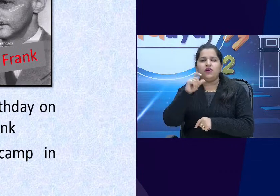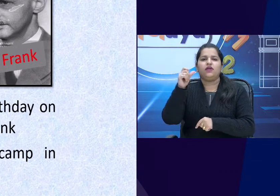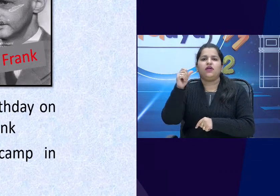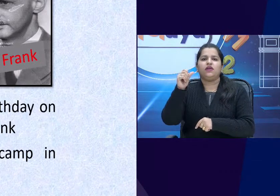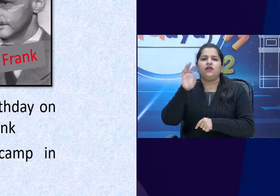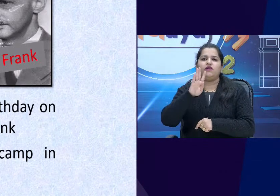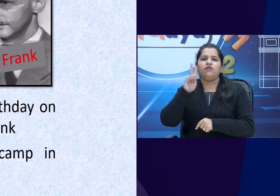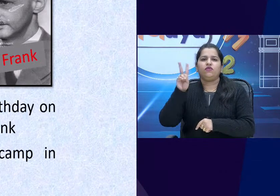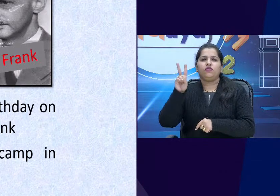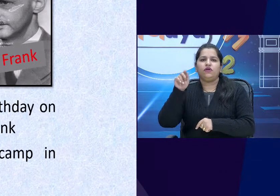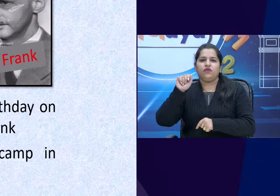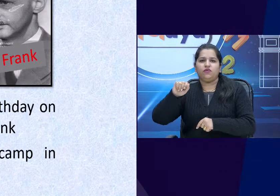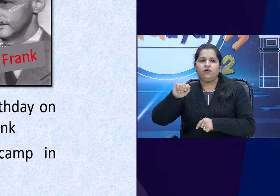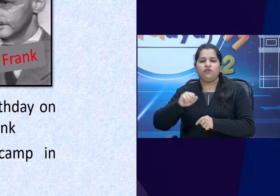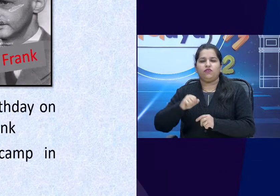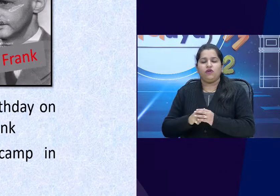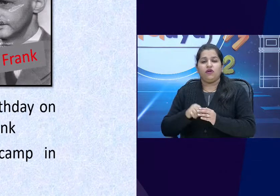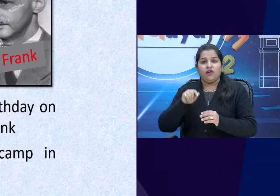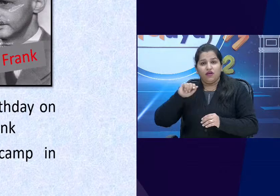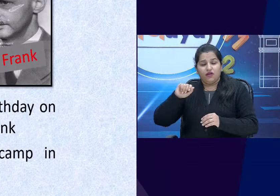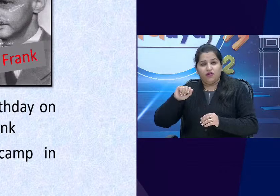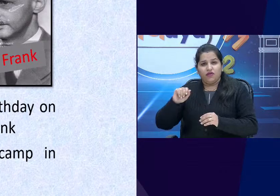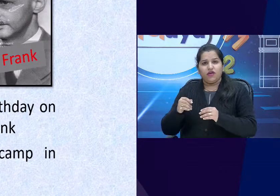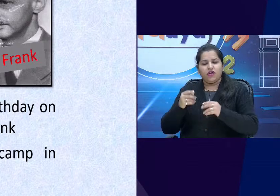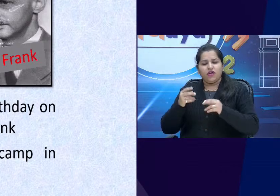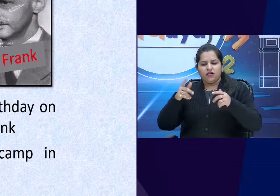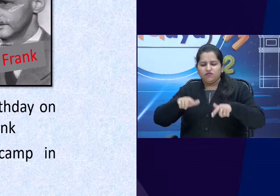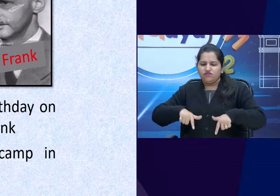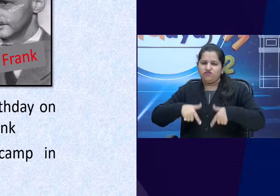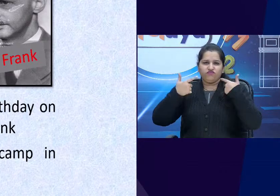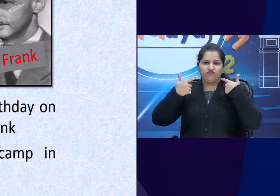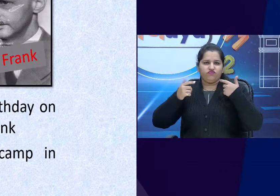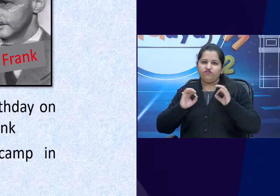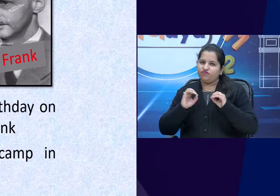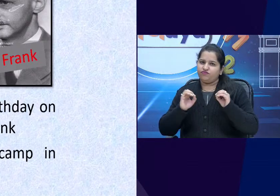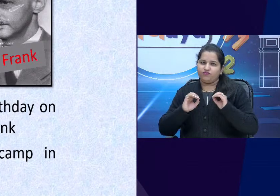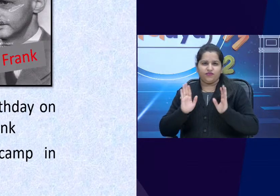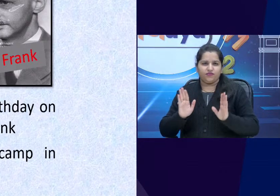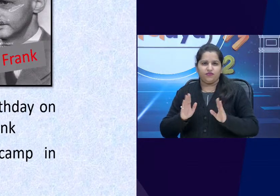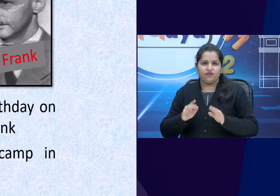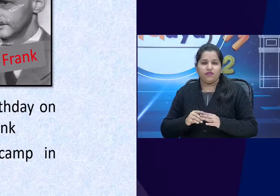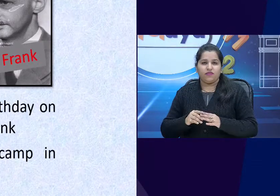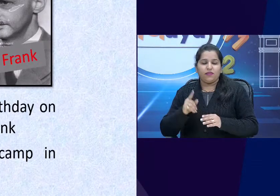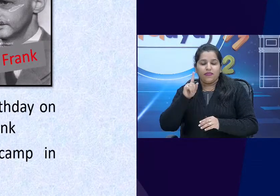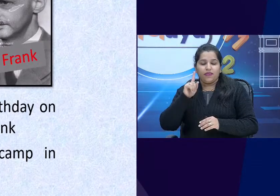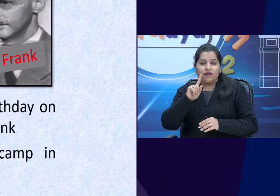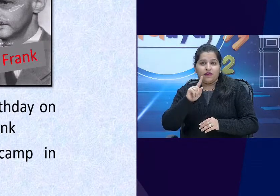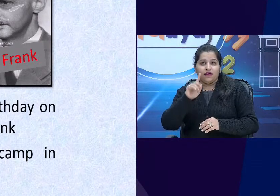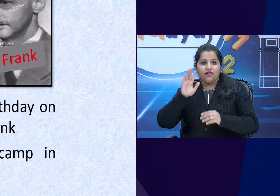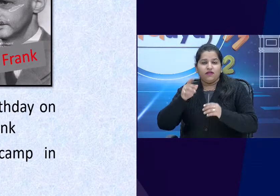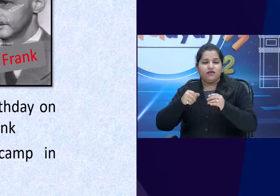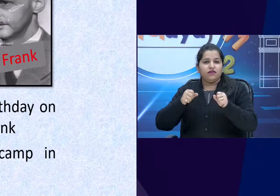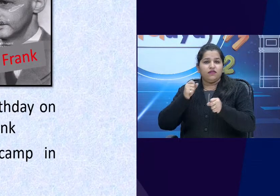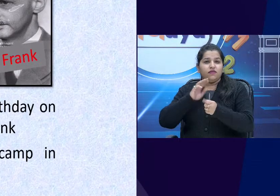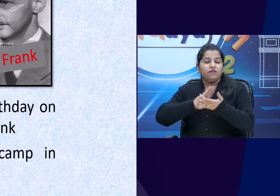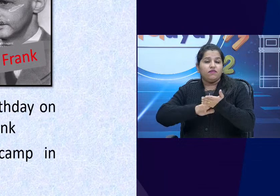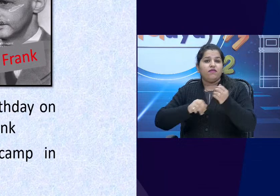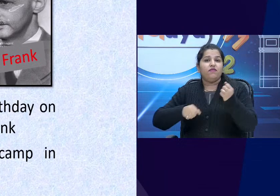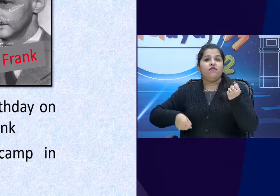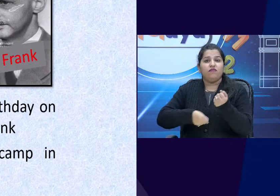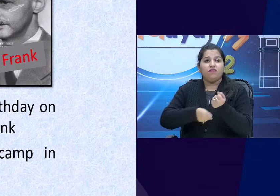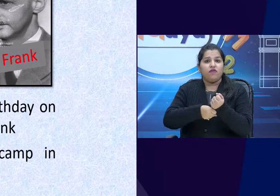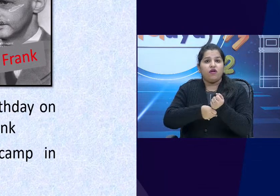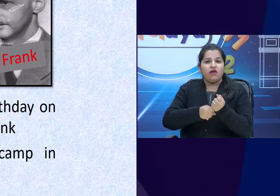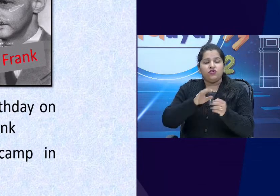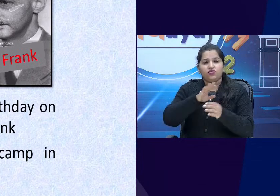Anne Frank did not live for many years. She died at a young age in March 45. That is at the age of